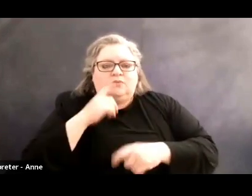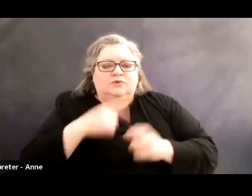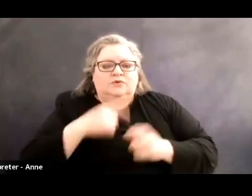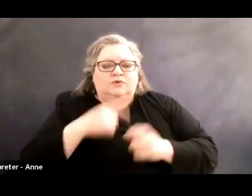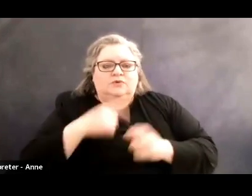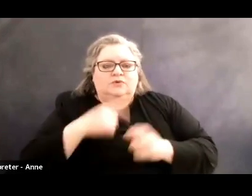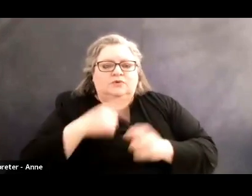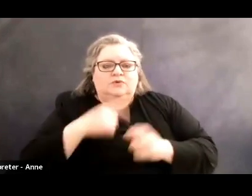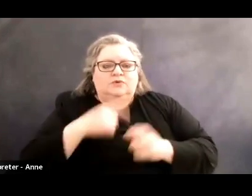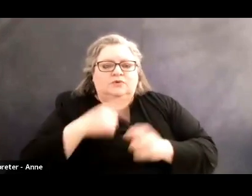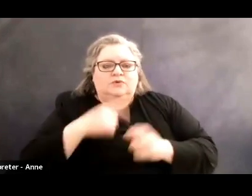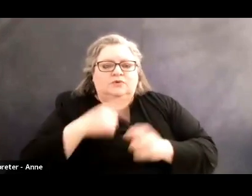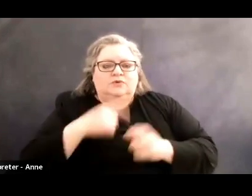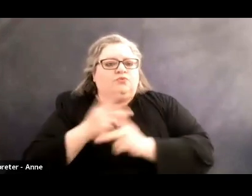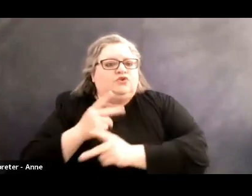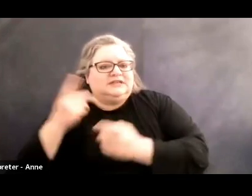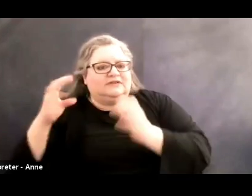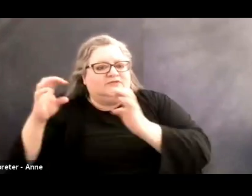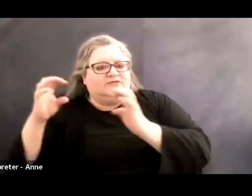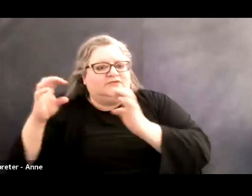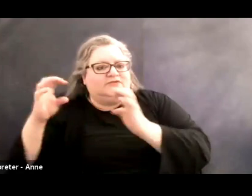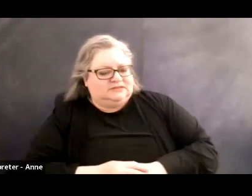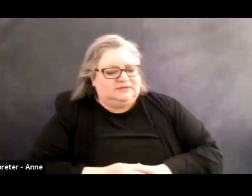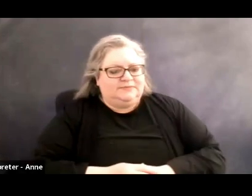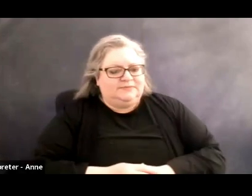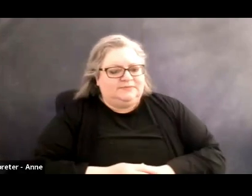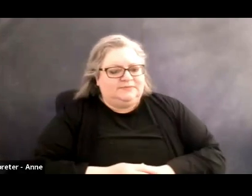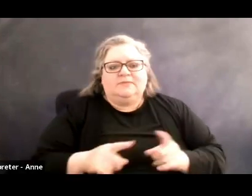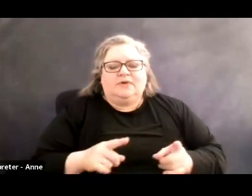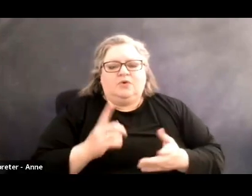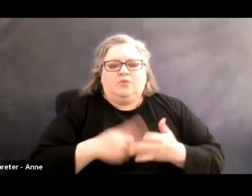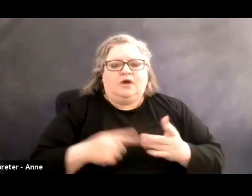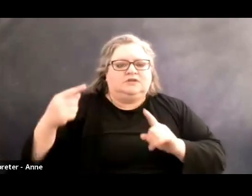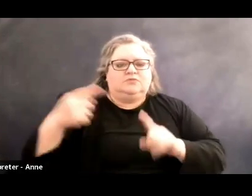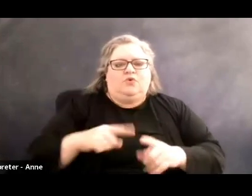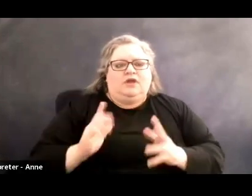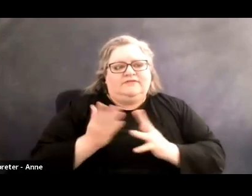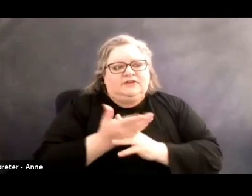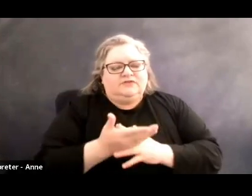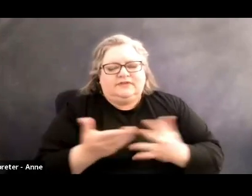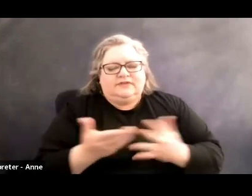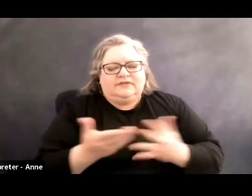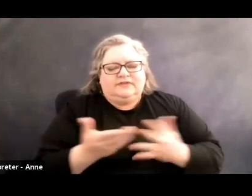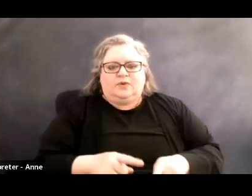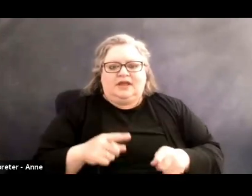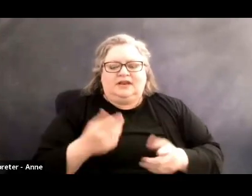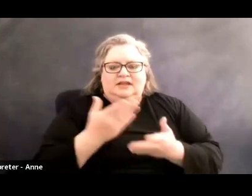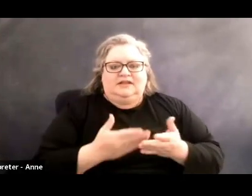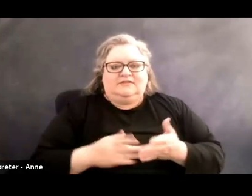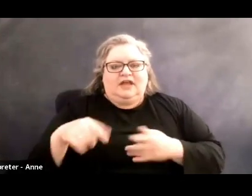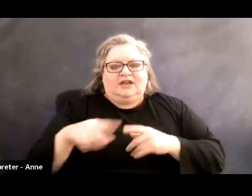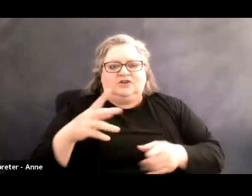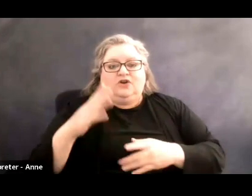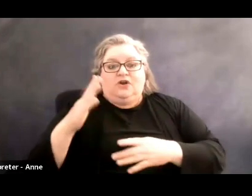the elevation of crisis? But then also, what is the point of intervention when in fact you're on a